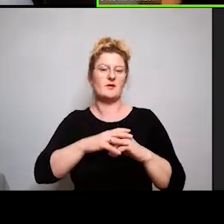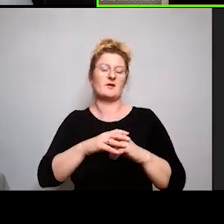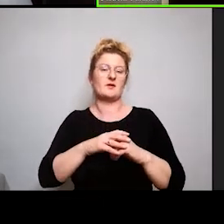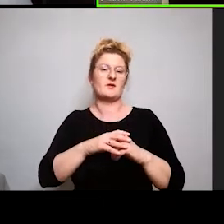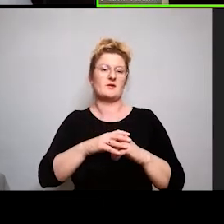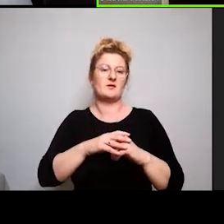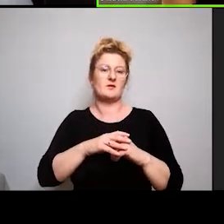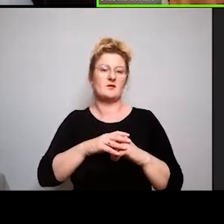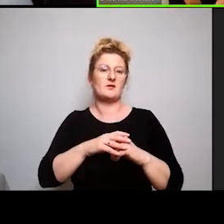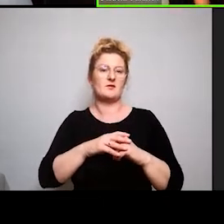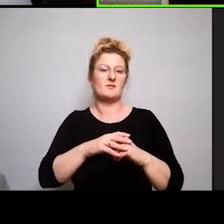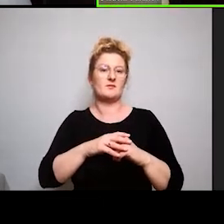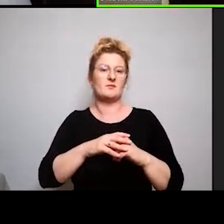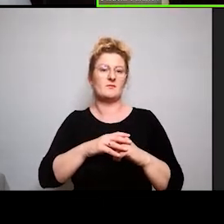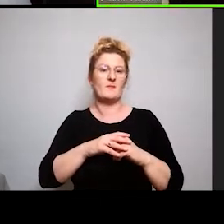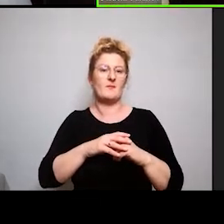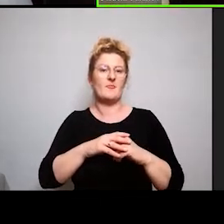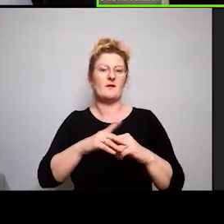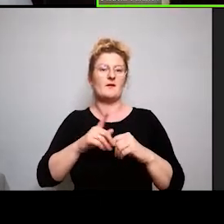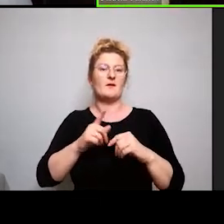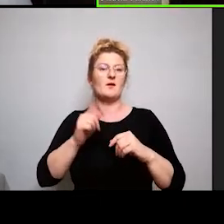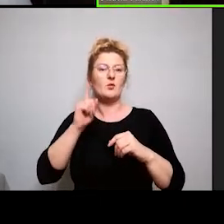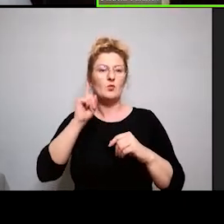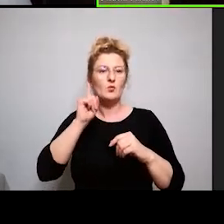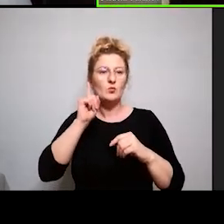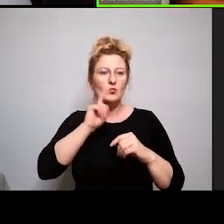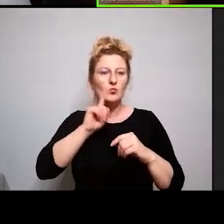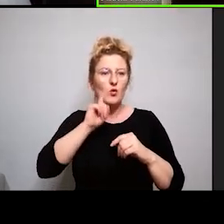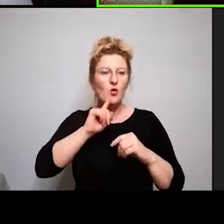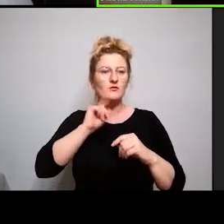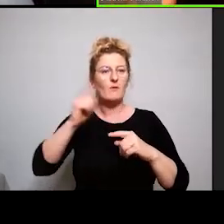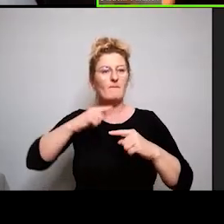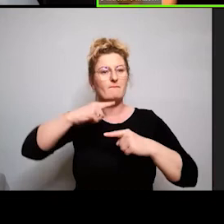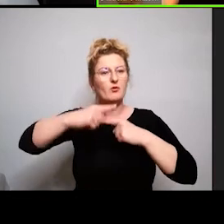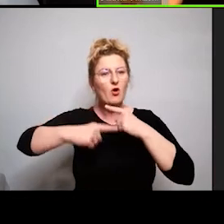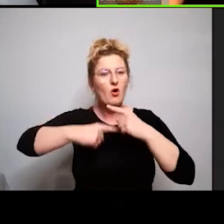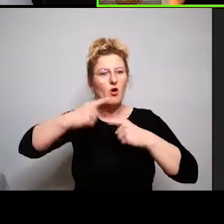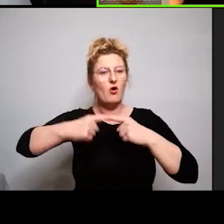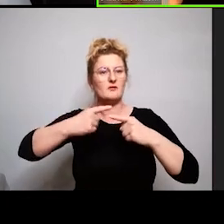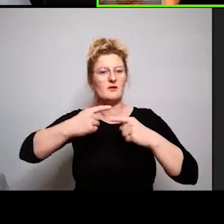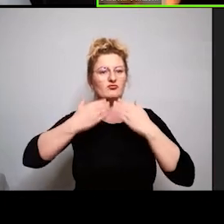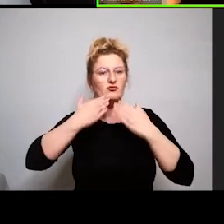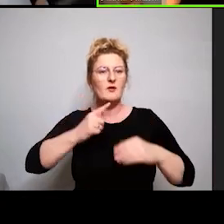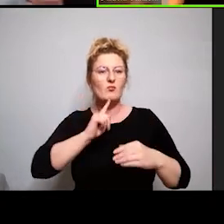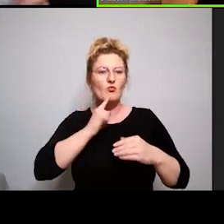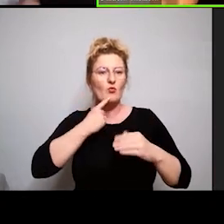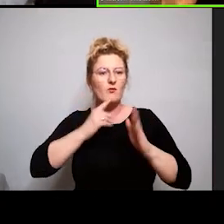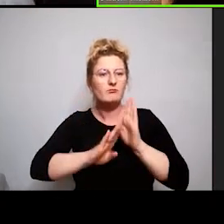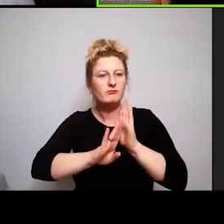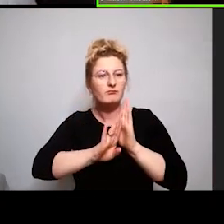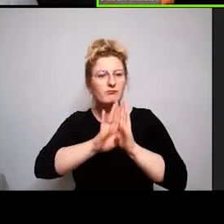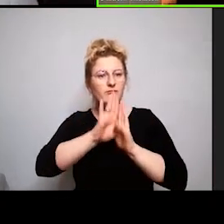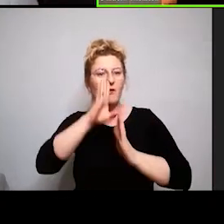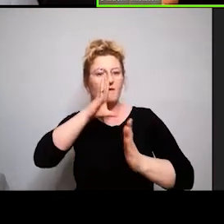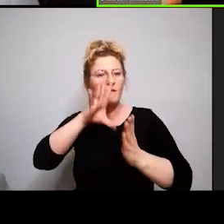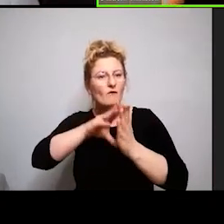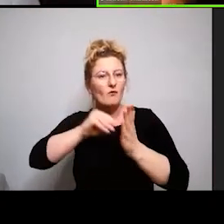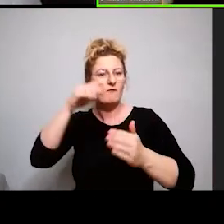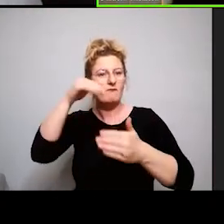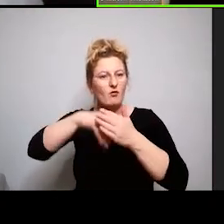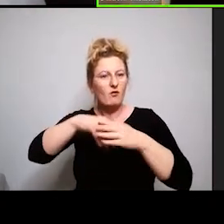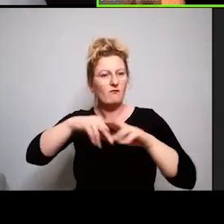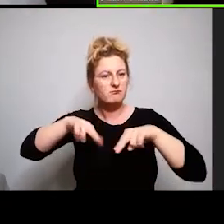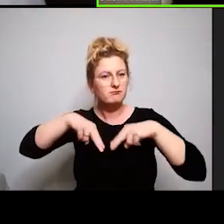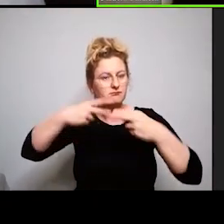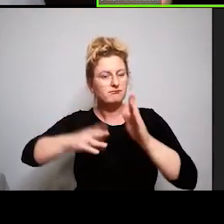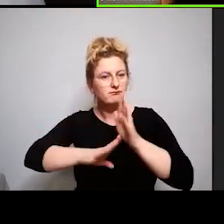this balance. So we, among our facilitators, we have men and women. Because women and